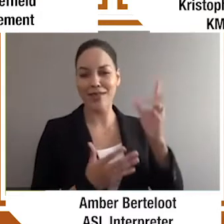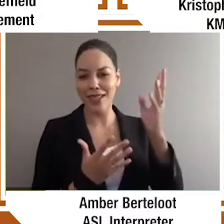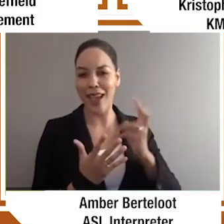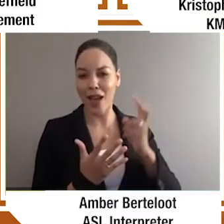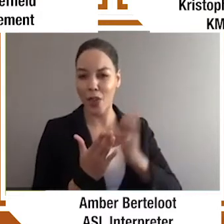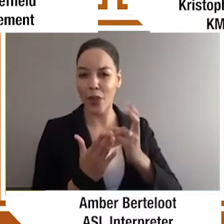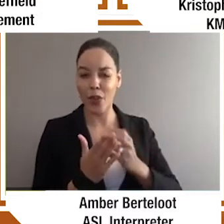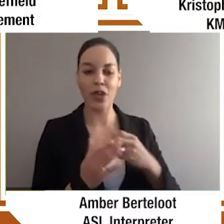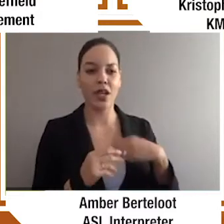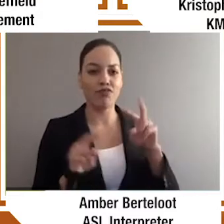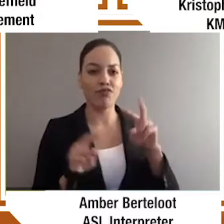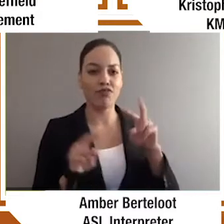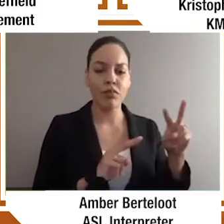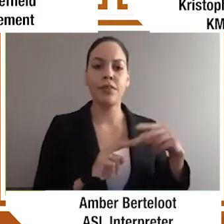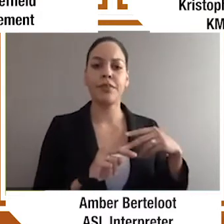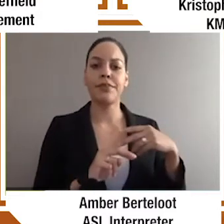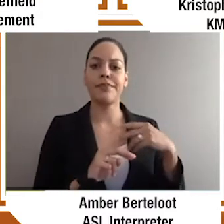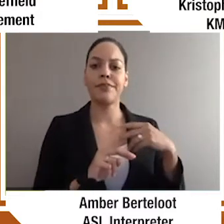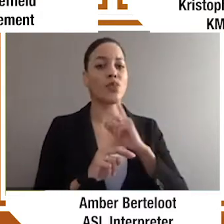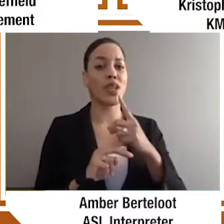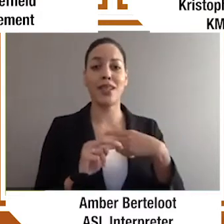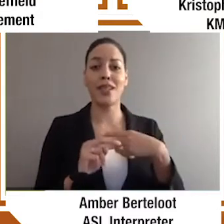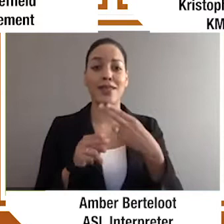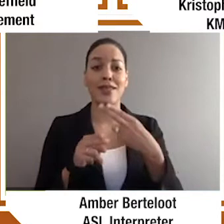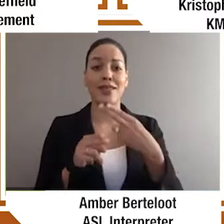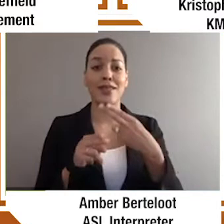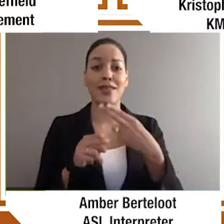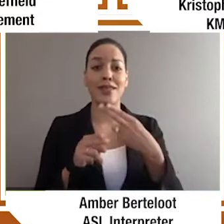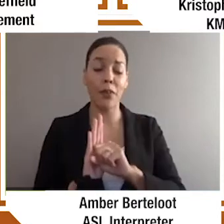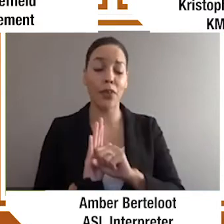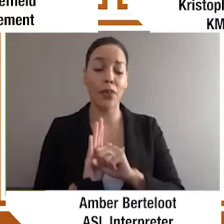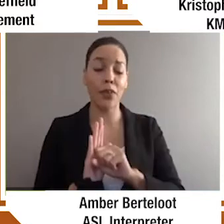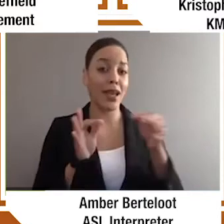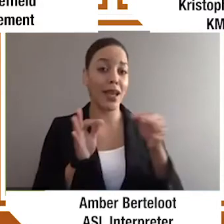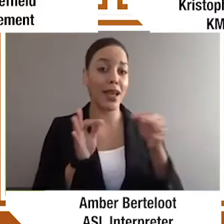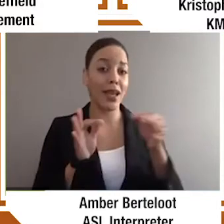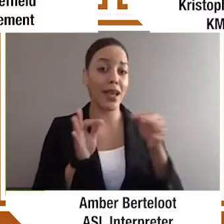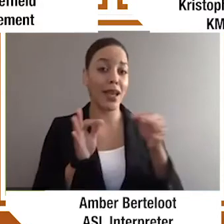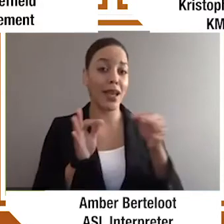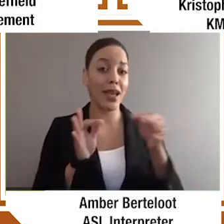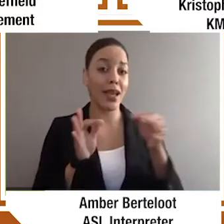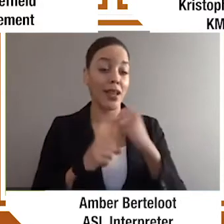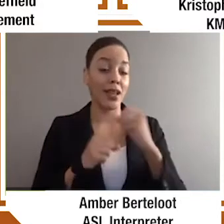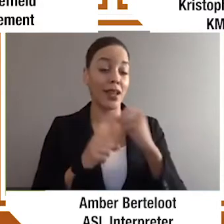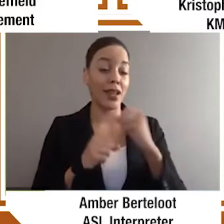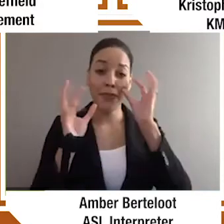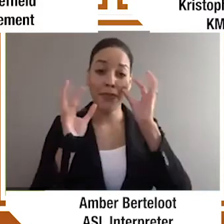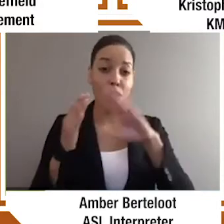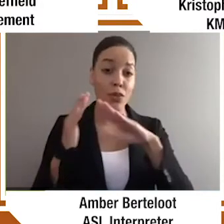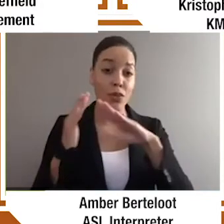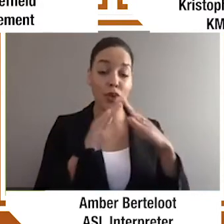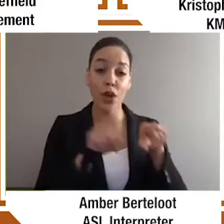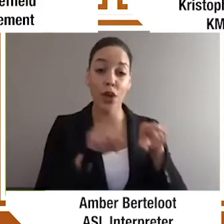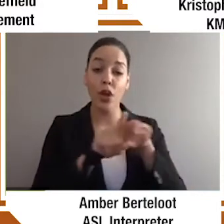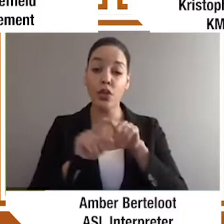really, a representative sample of this amazing community that exists. But there's also some amazing history at the